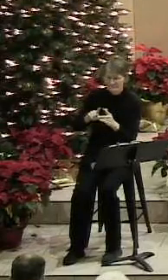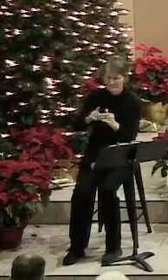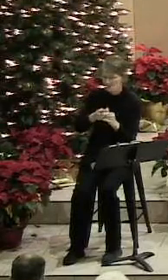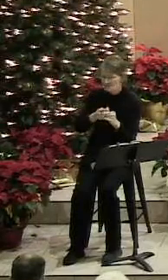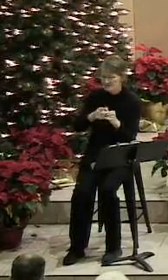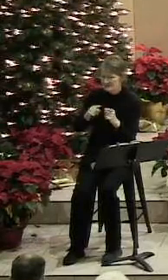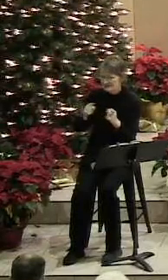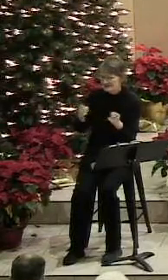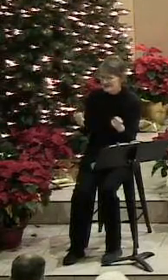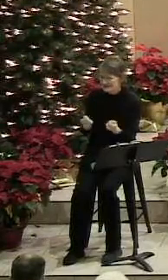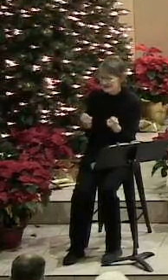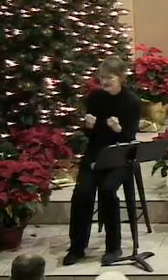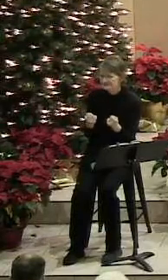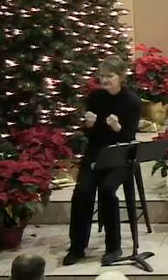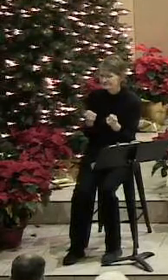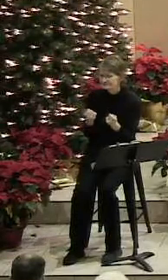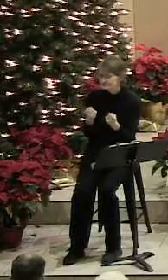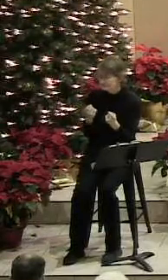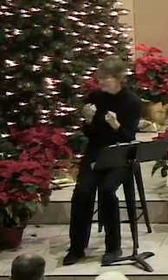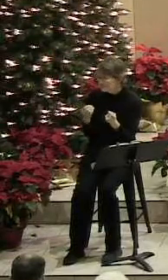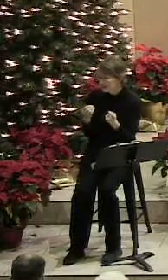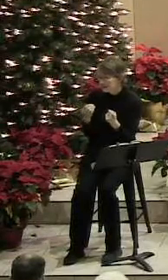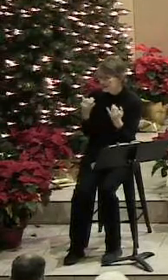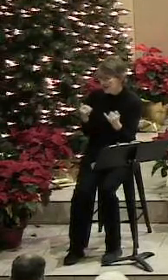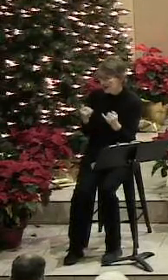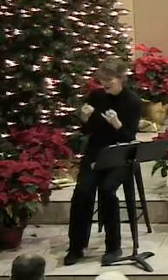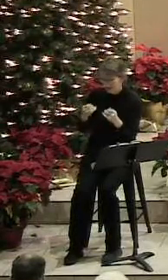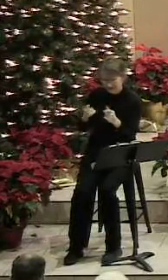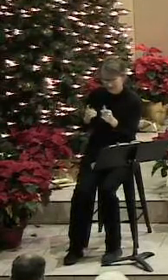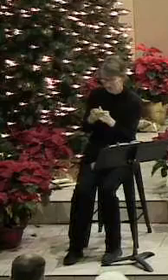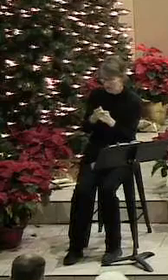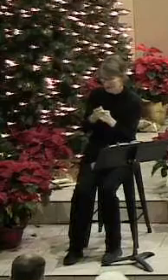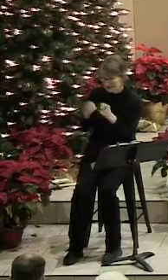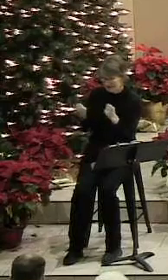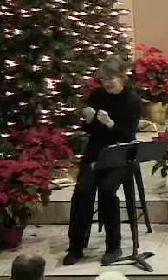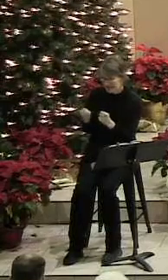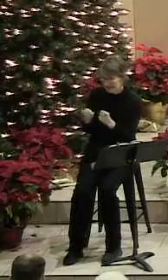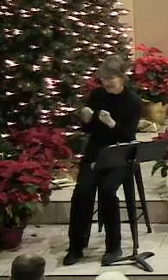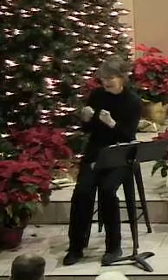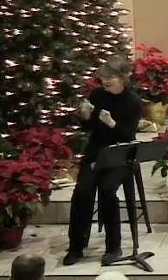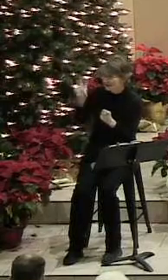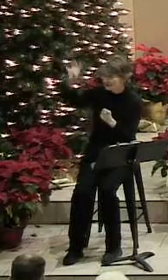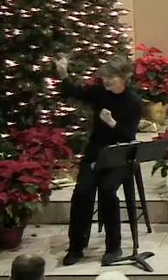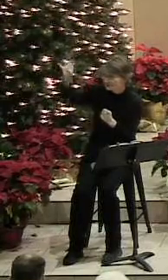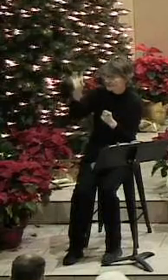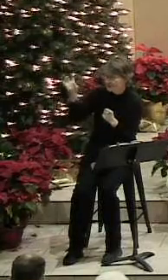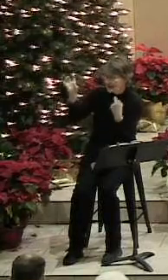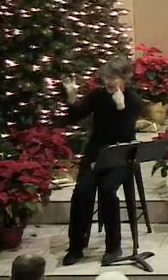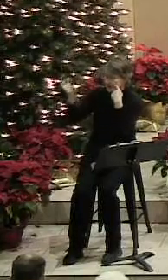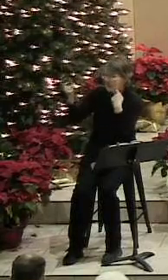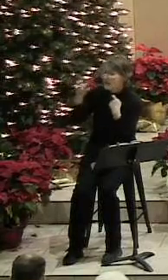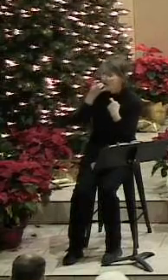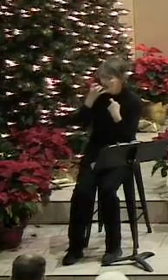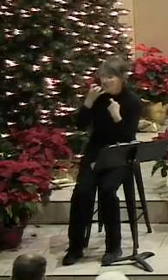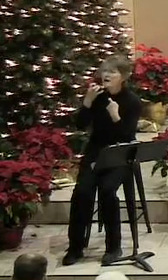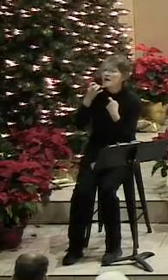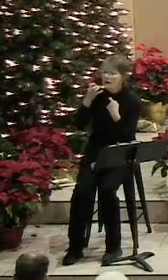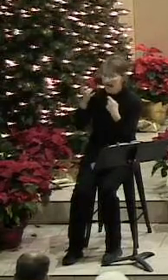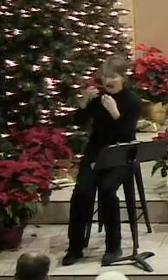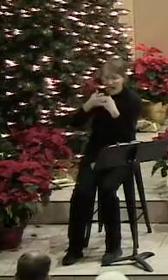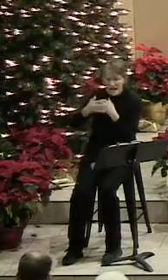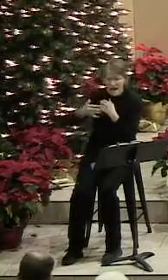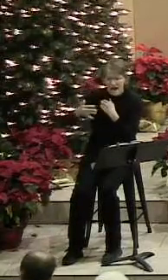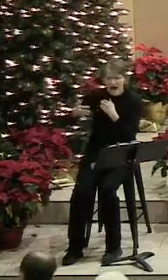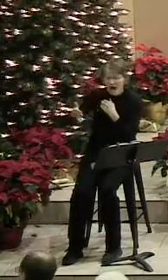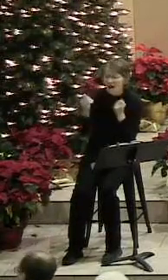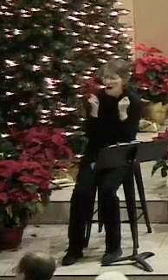beginning. And so is every sin that came afterwards, right? From Cain murdering his brother Abel all the way down the generations.